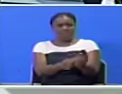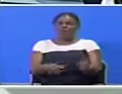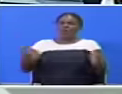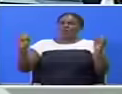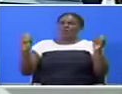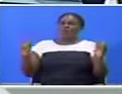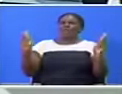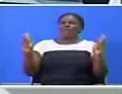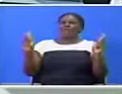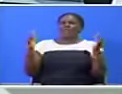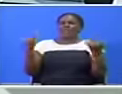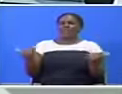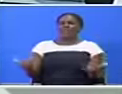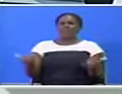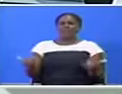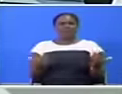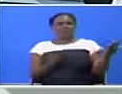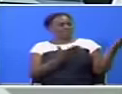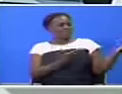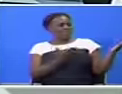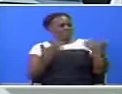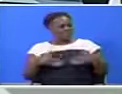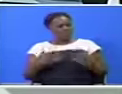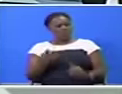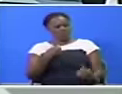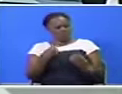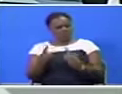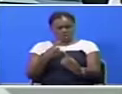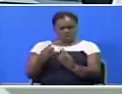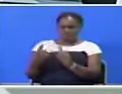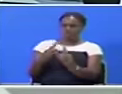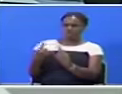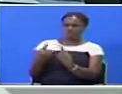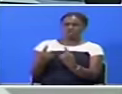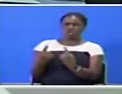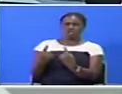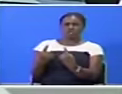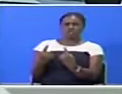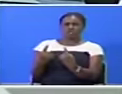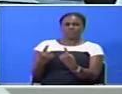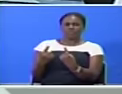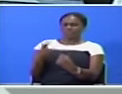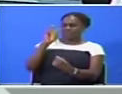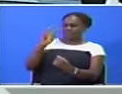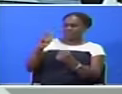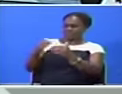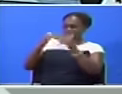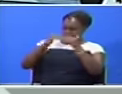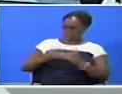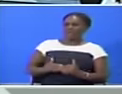Okay, so this one has got a lot of people talking. Alphonse is here with me, so let's take a look at the next